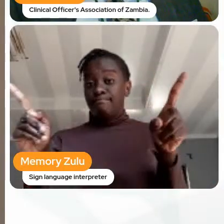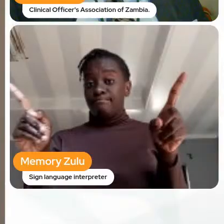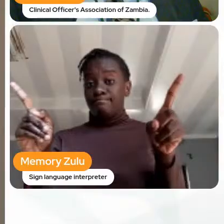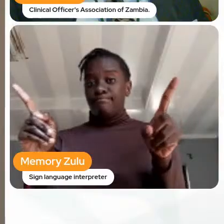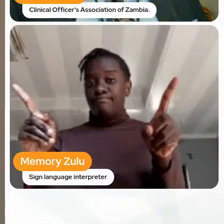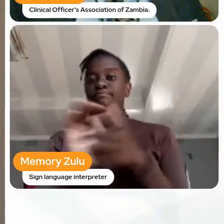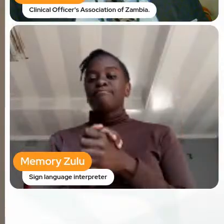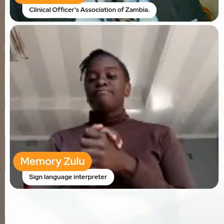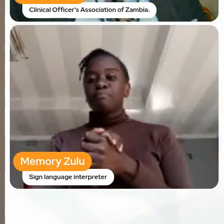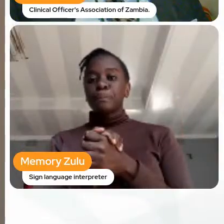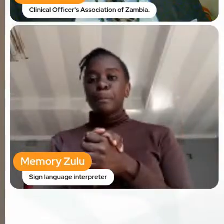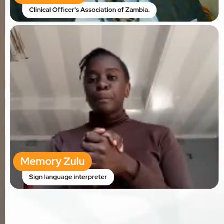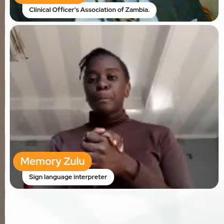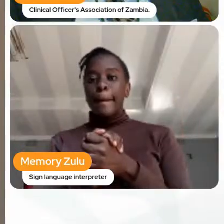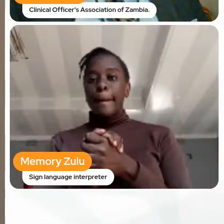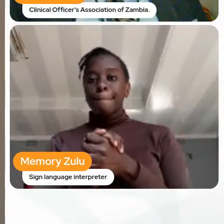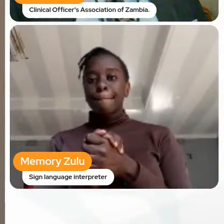us